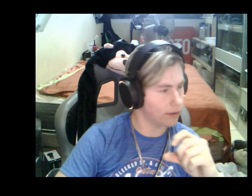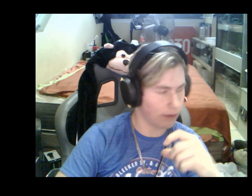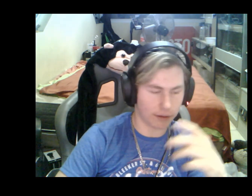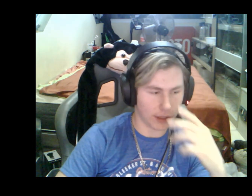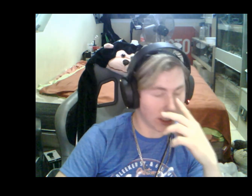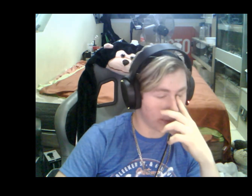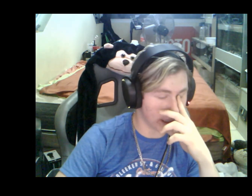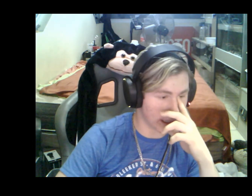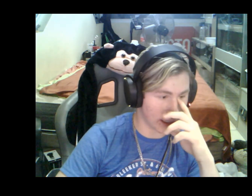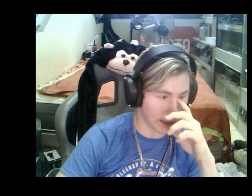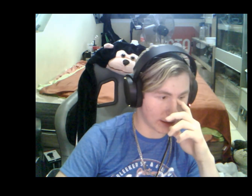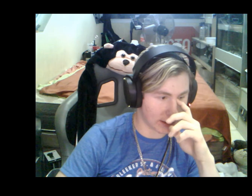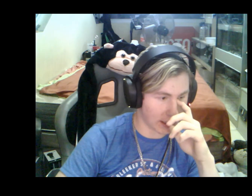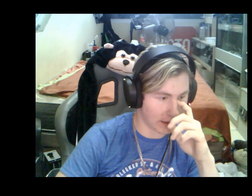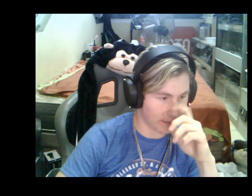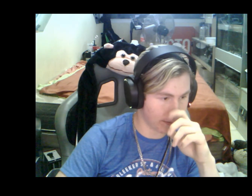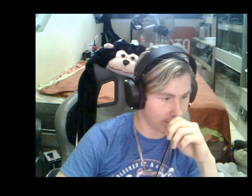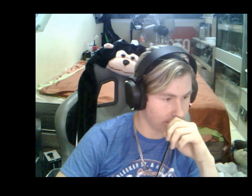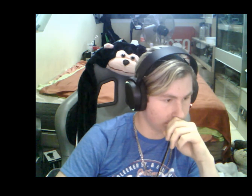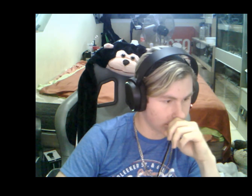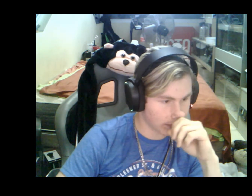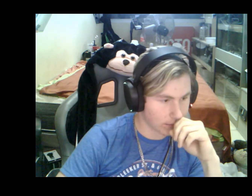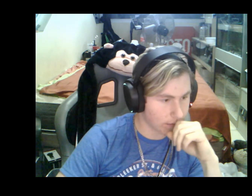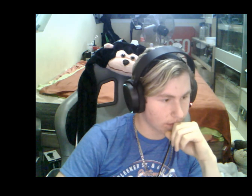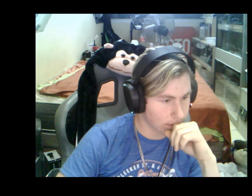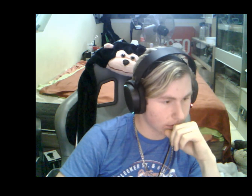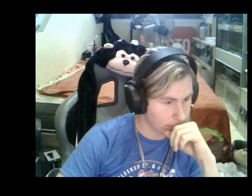has everything basically that's there.